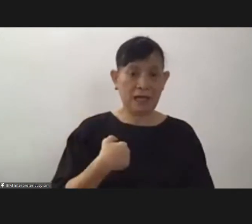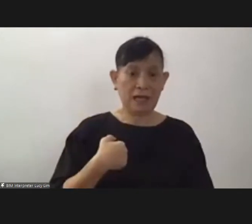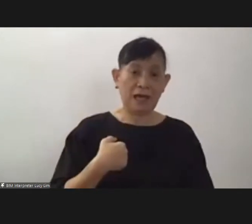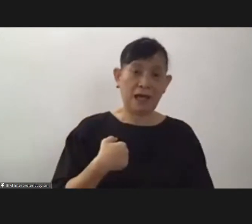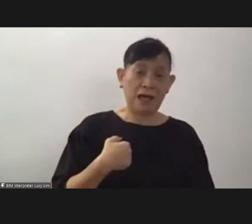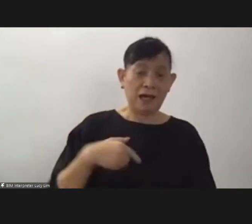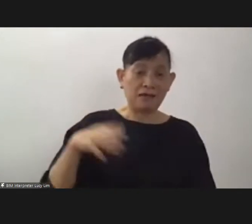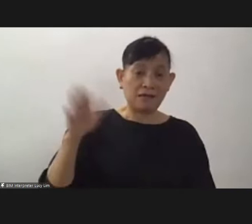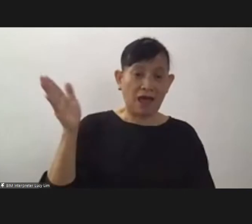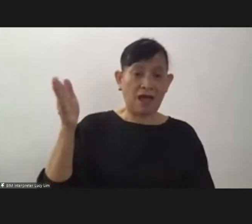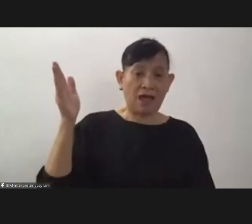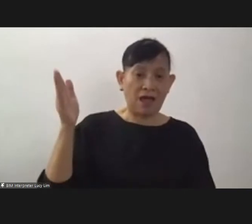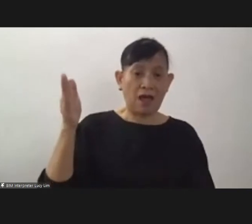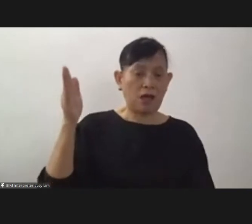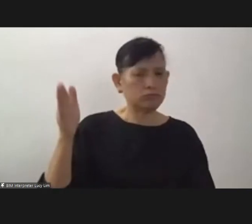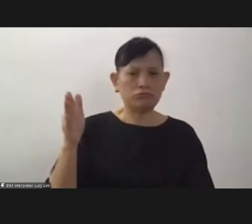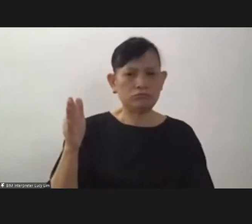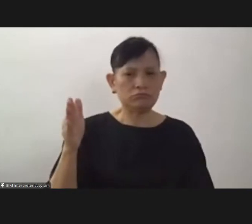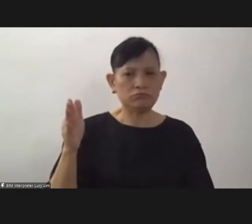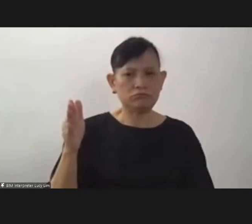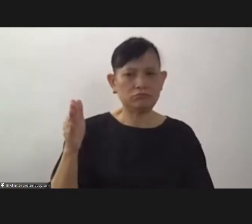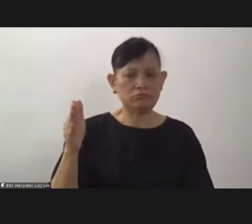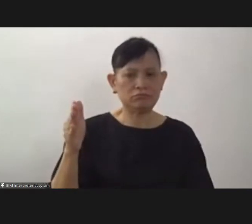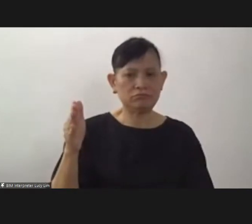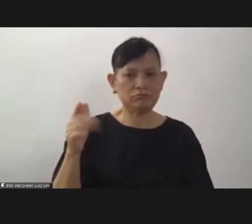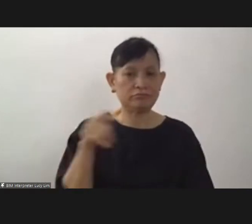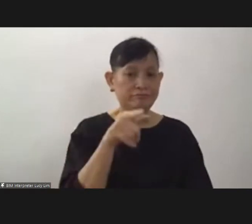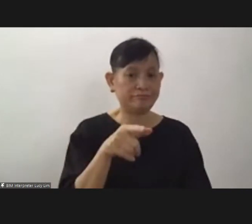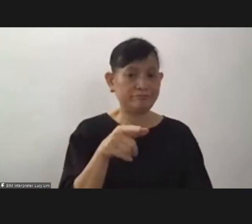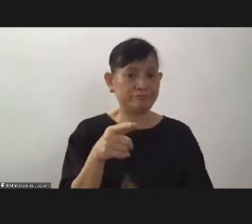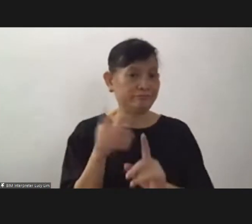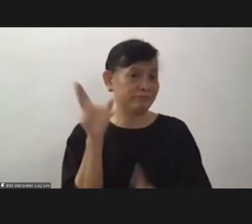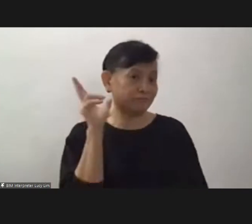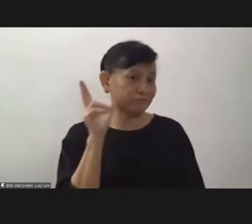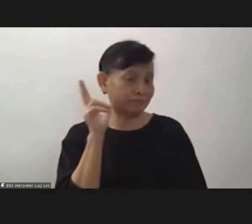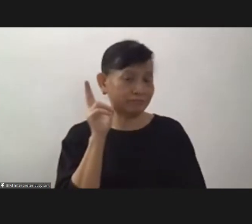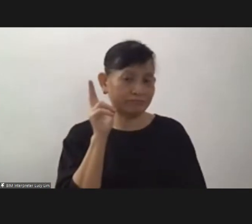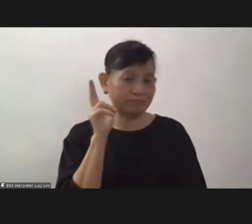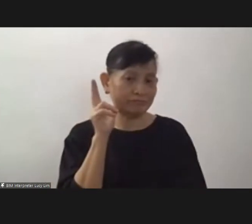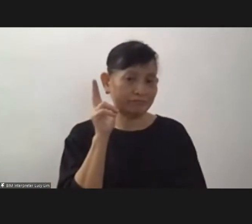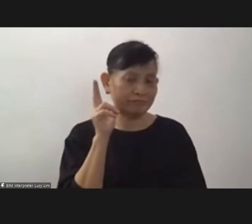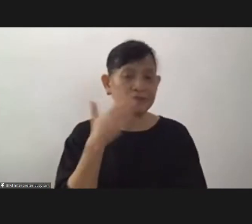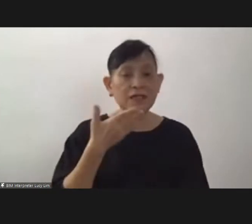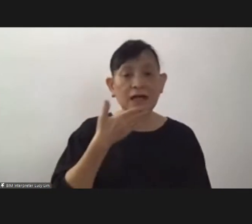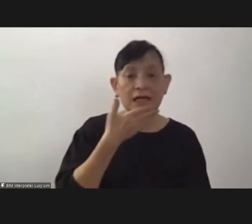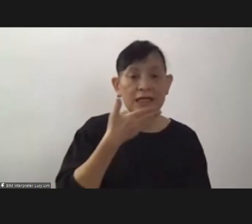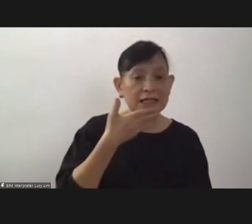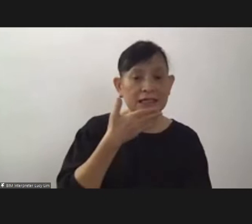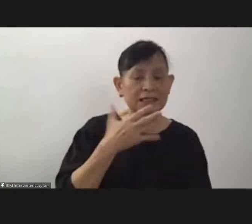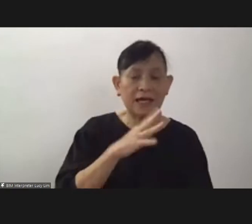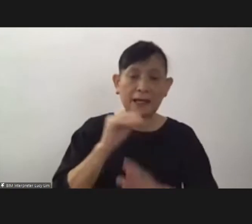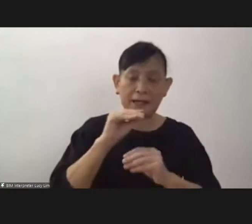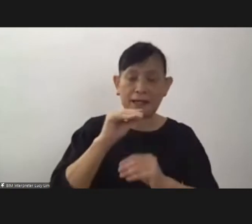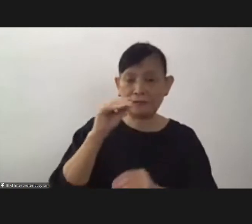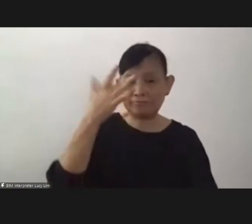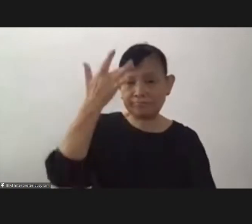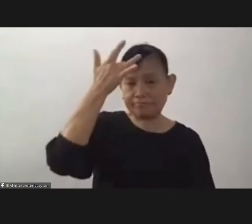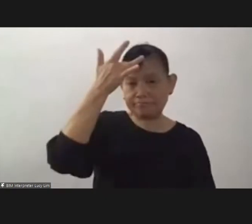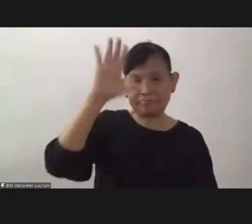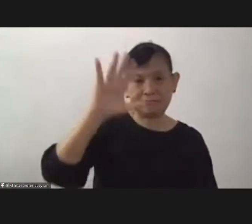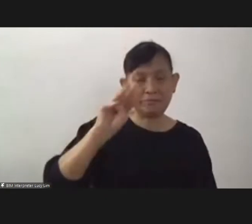it, instead, how about you listen or hear from our youngest and brightest about